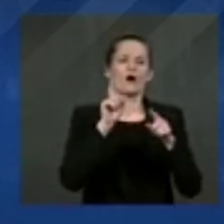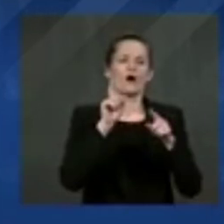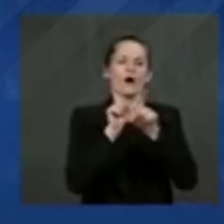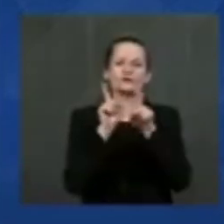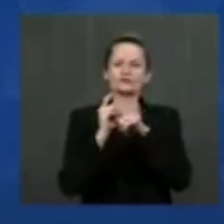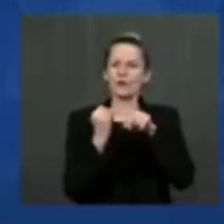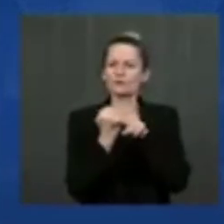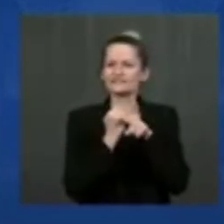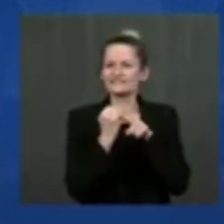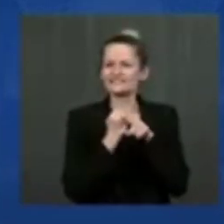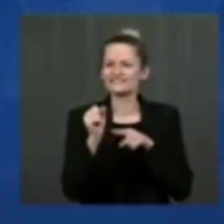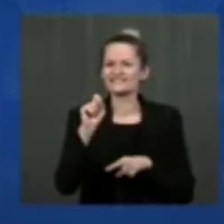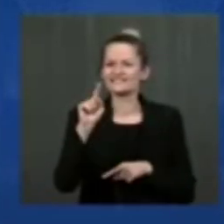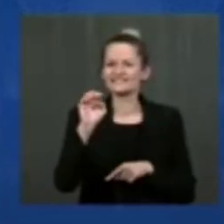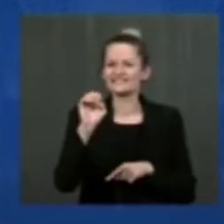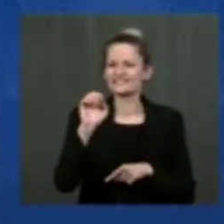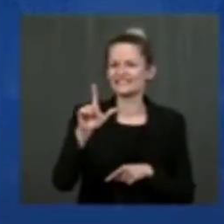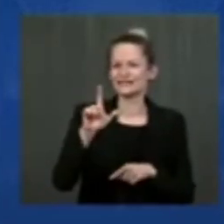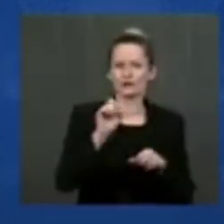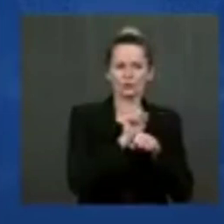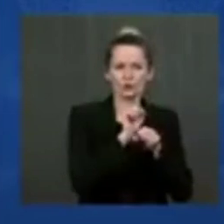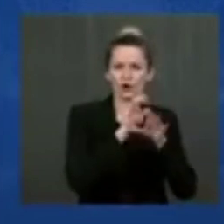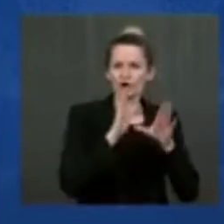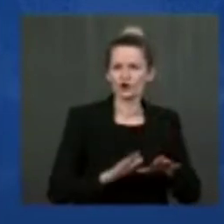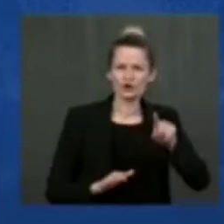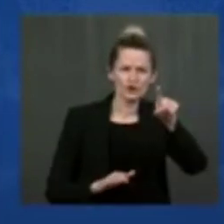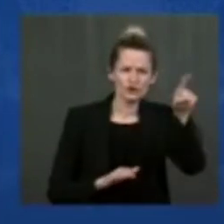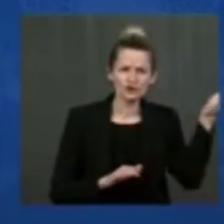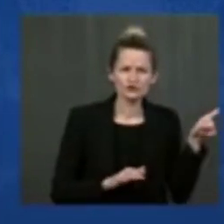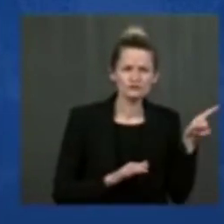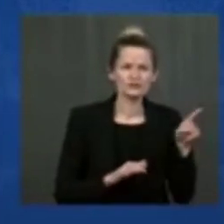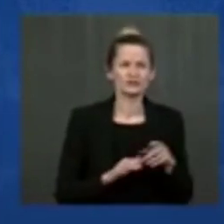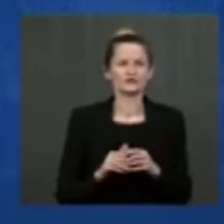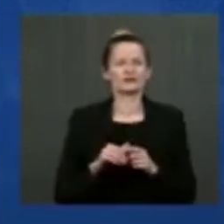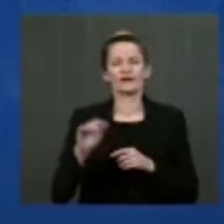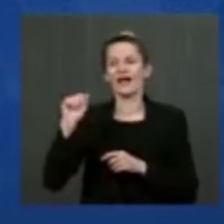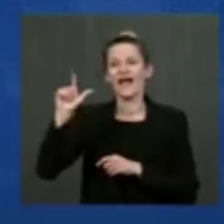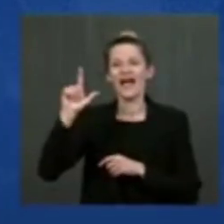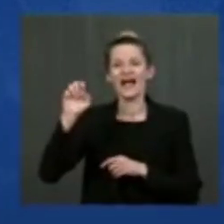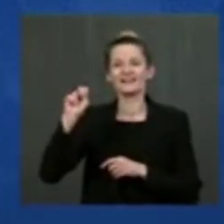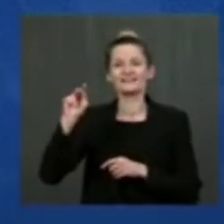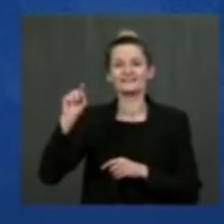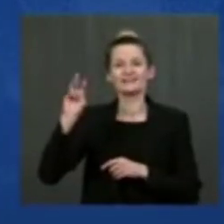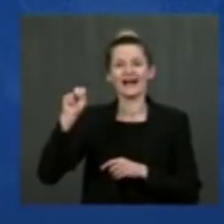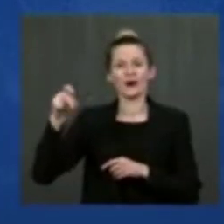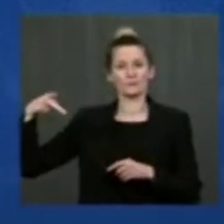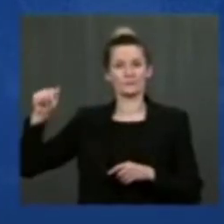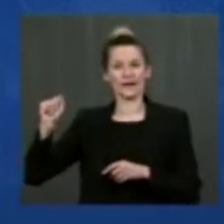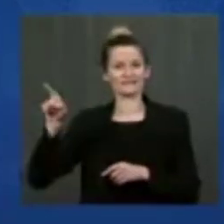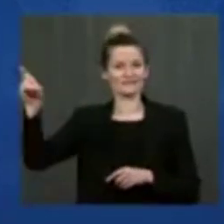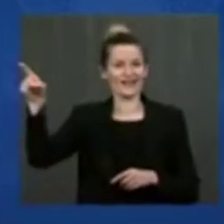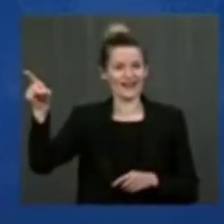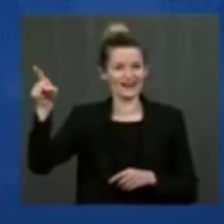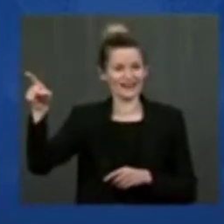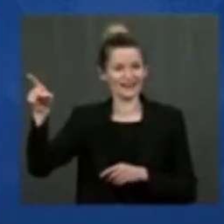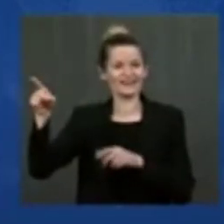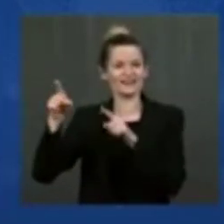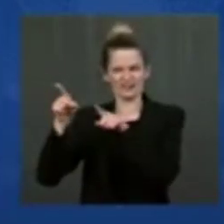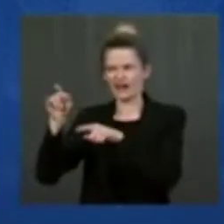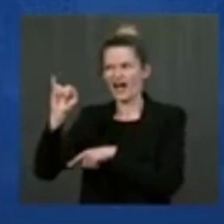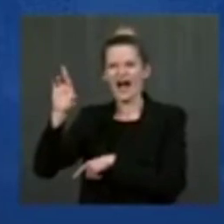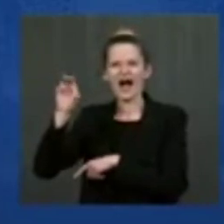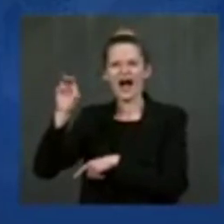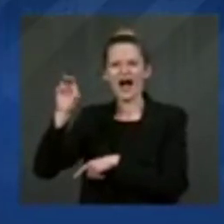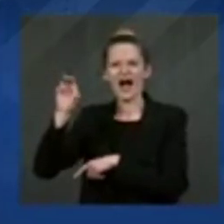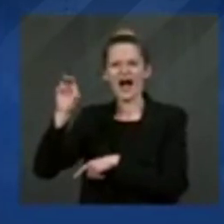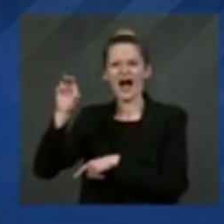in Allentown, IBW workers and iron workers and nurses and grocery store workers in Cincinnati, plumbers